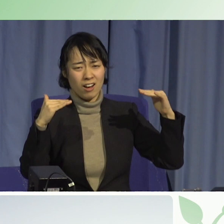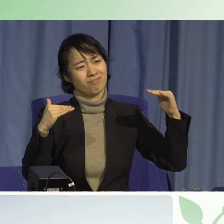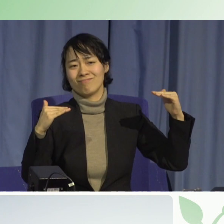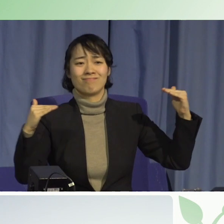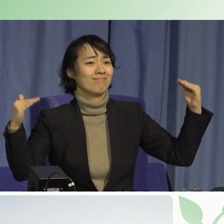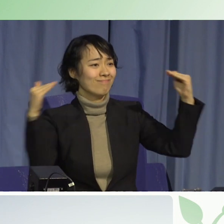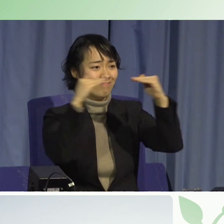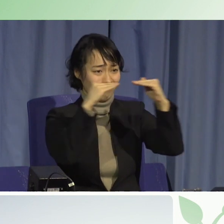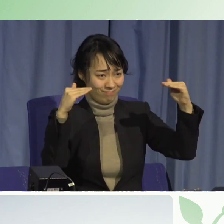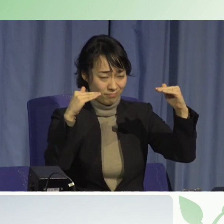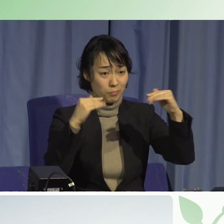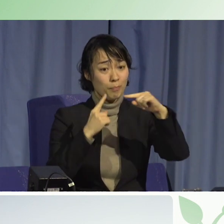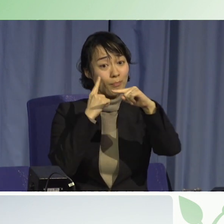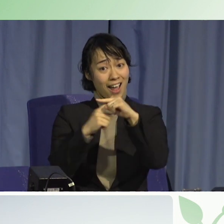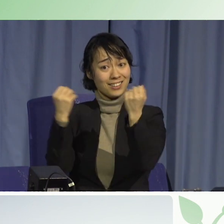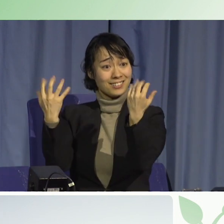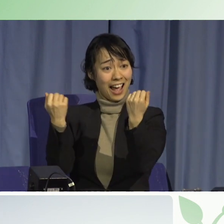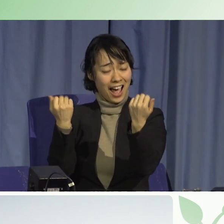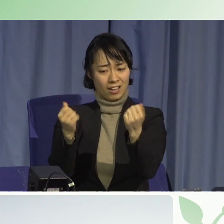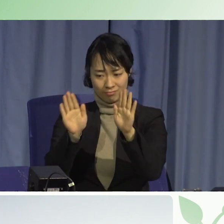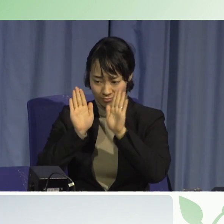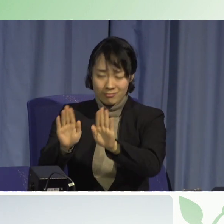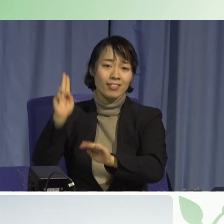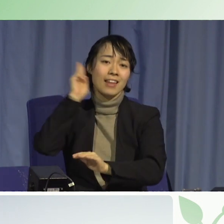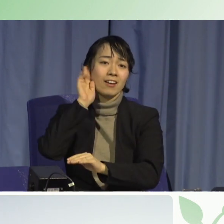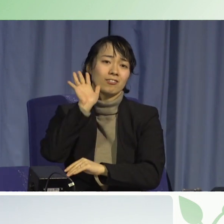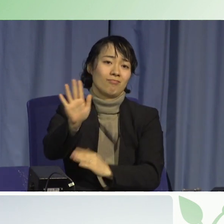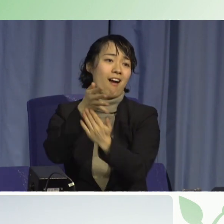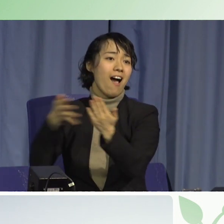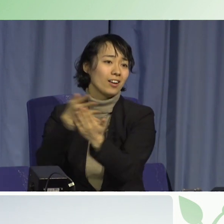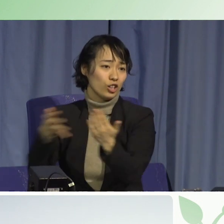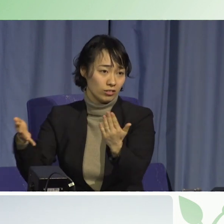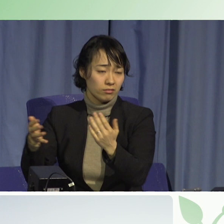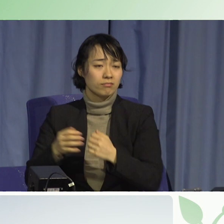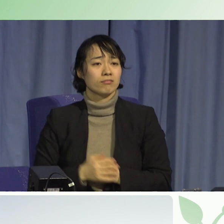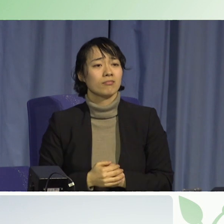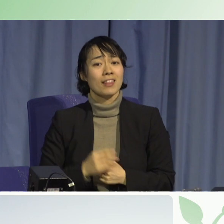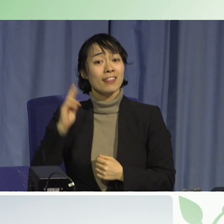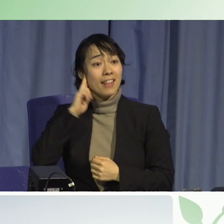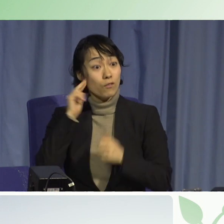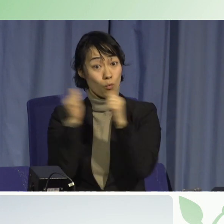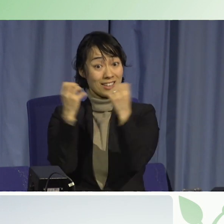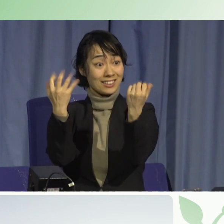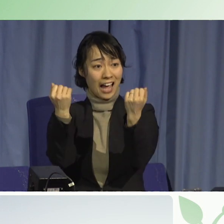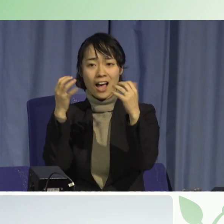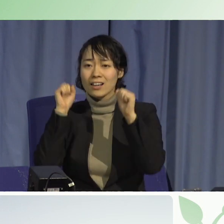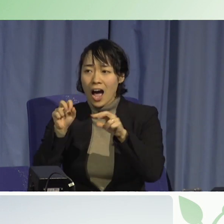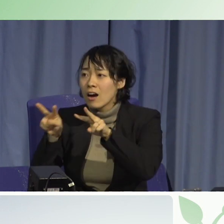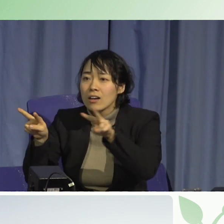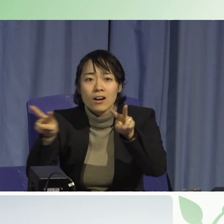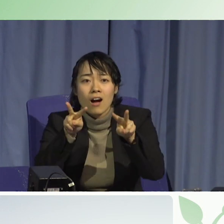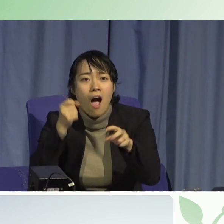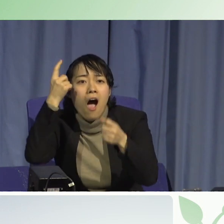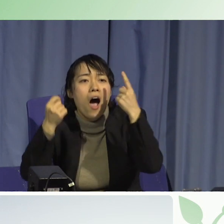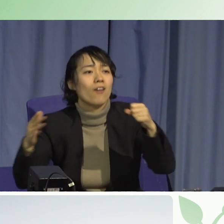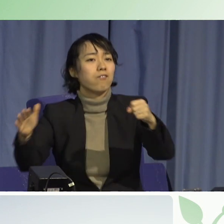Australian Sign Language, Austrian Sign Language. Those languages are so equal. And sign language are the mother language of